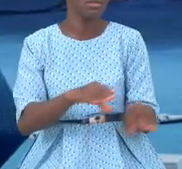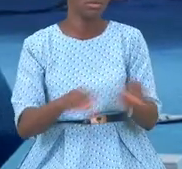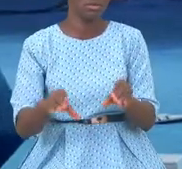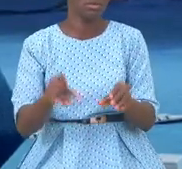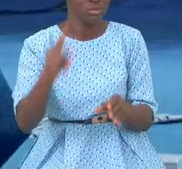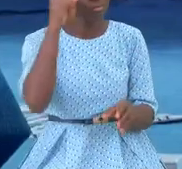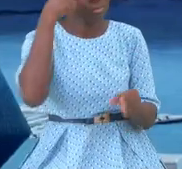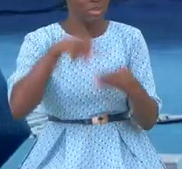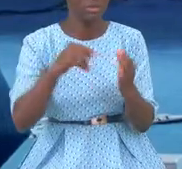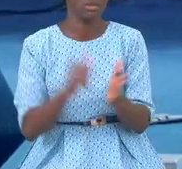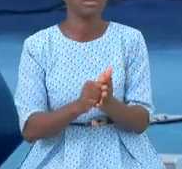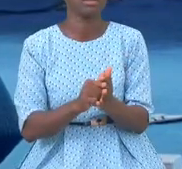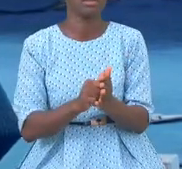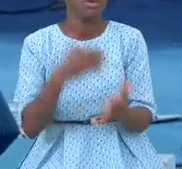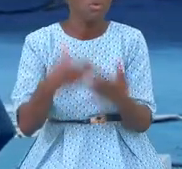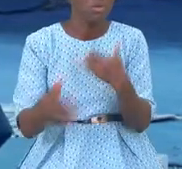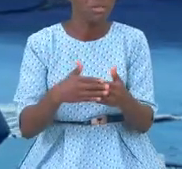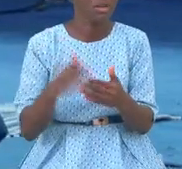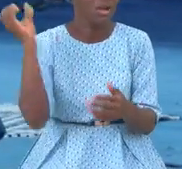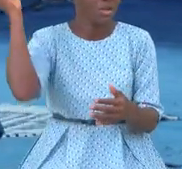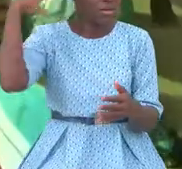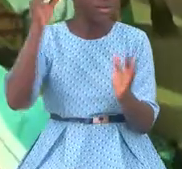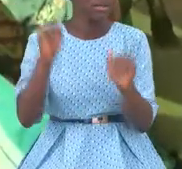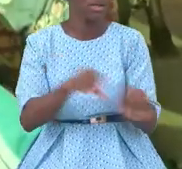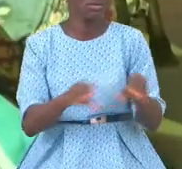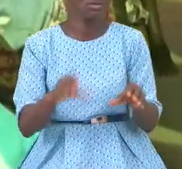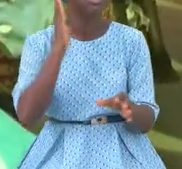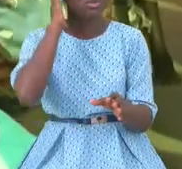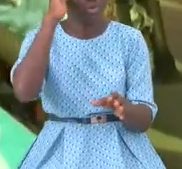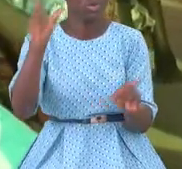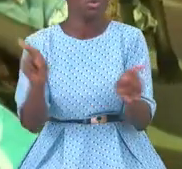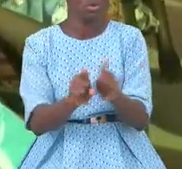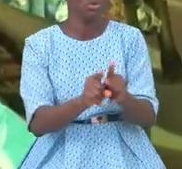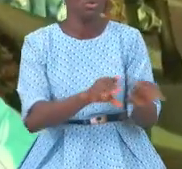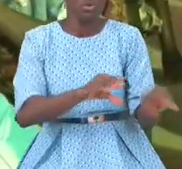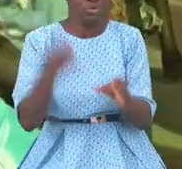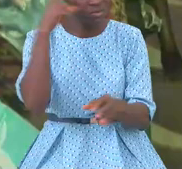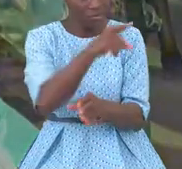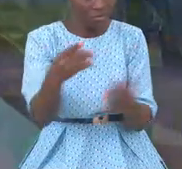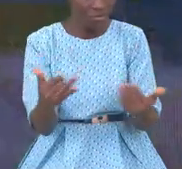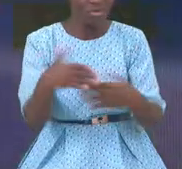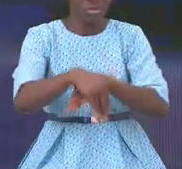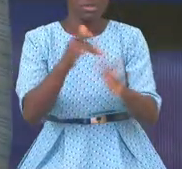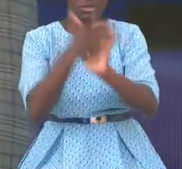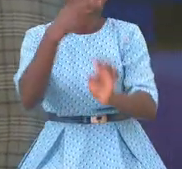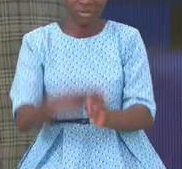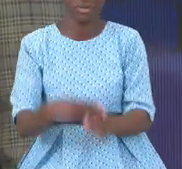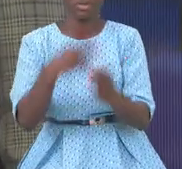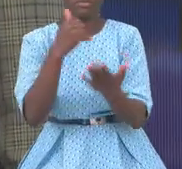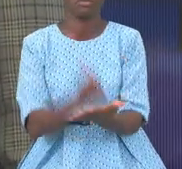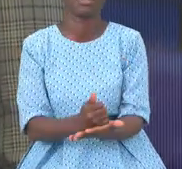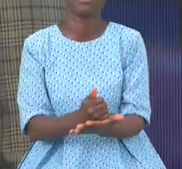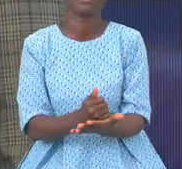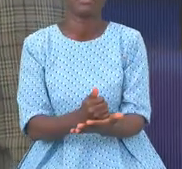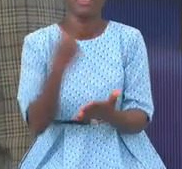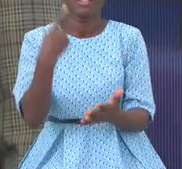will do for you even tonight in Jesus' name. The grace that never